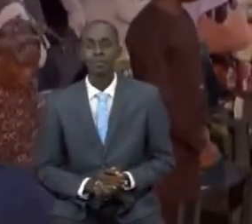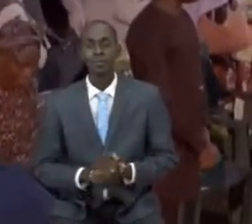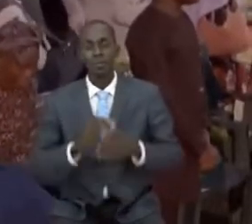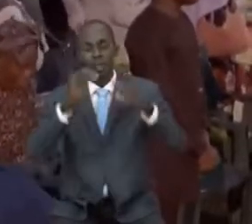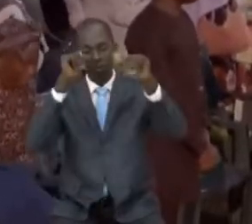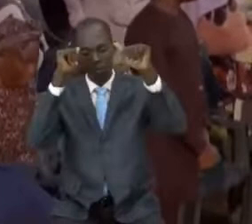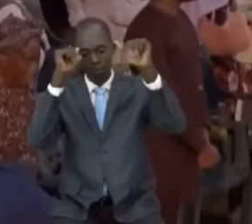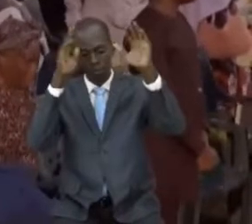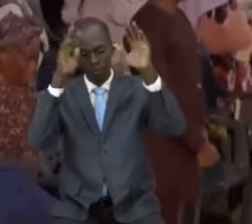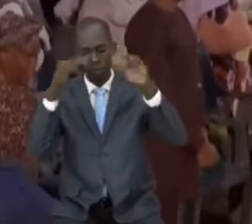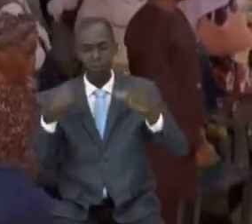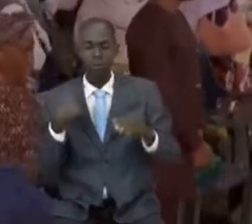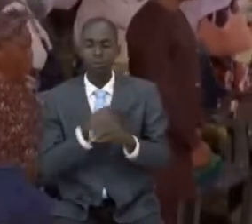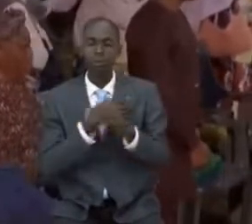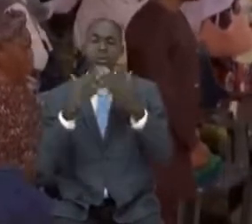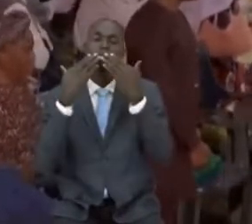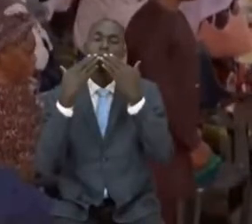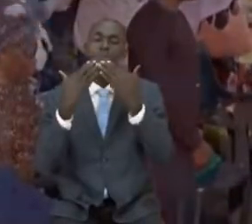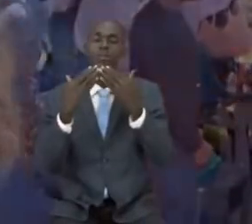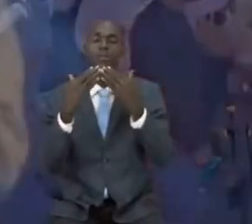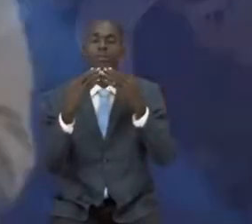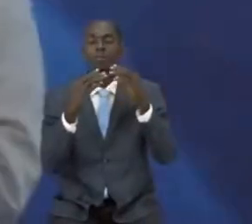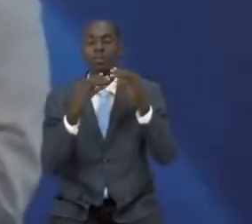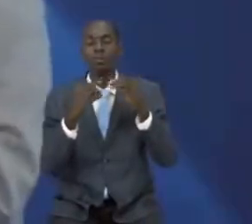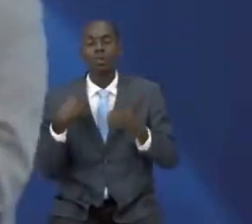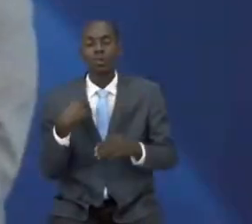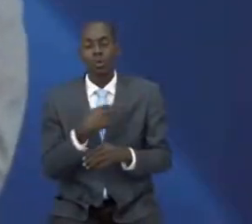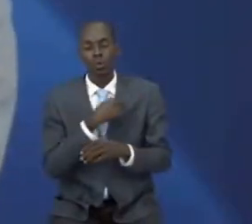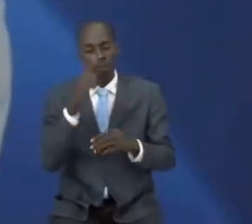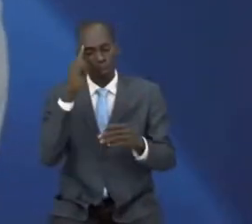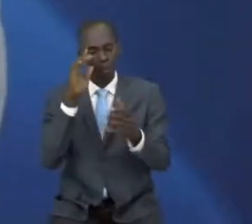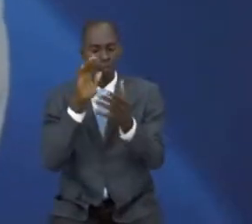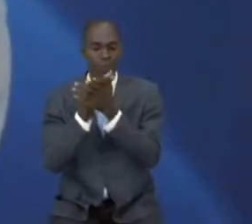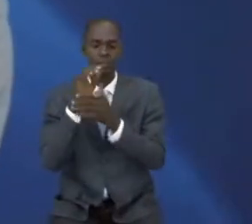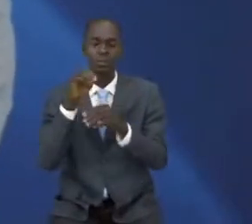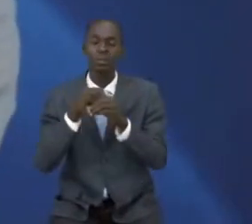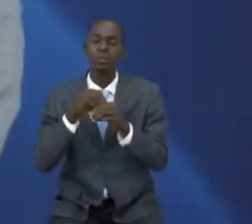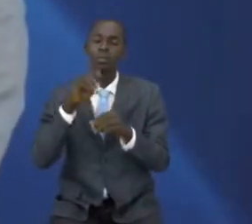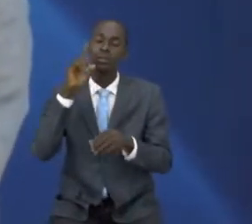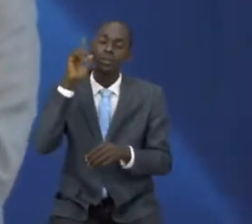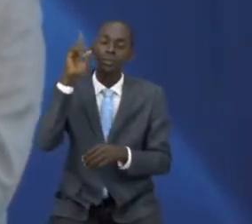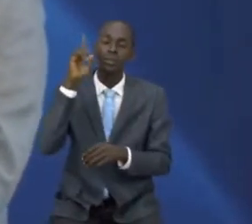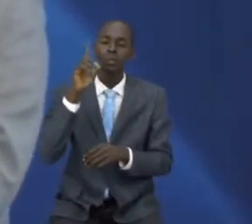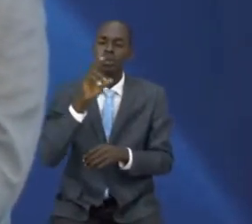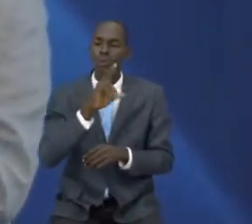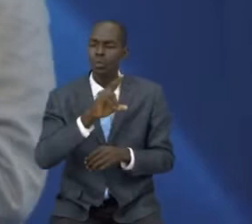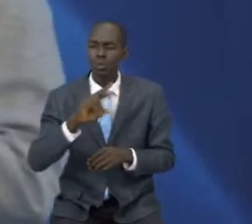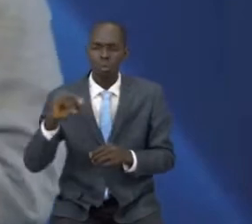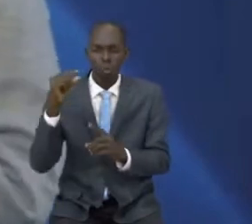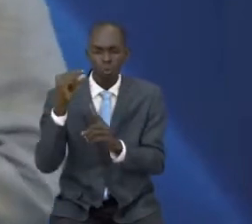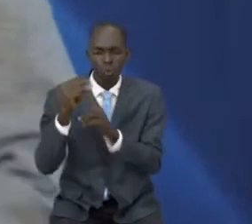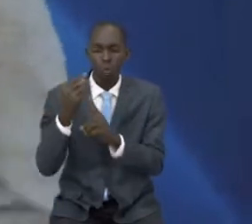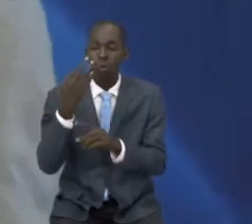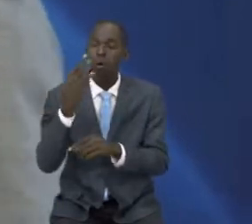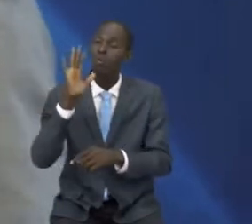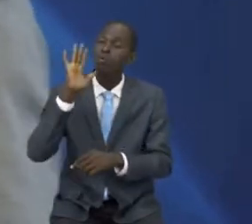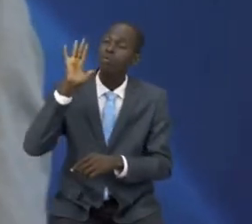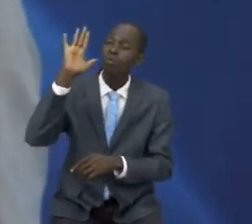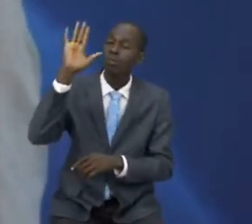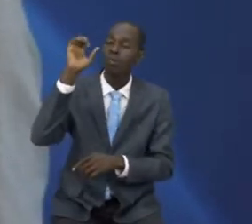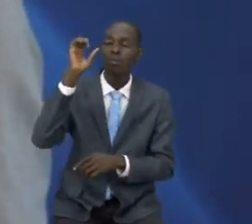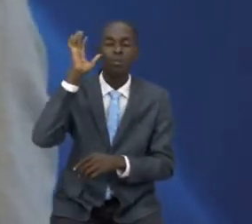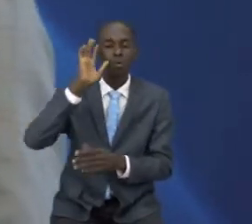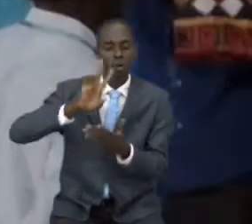Father, we thank you. We believe you. No word of yours will fall to